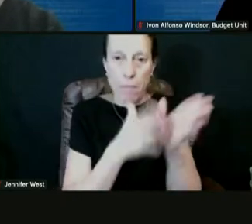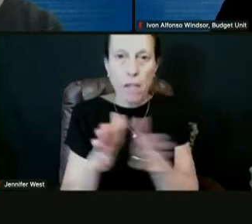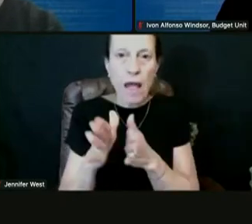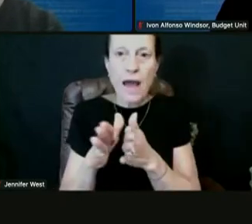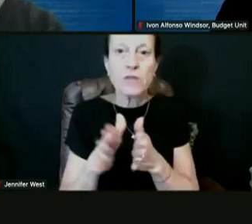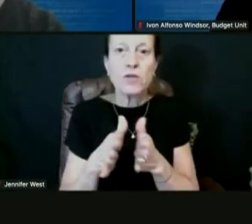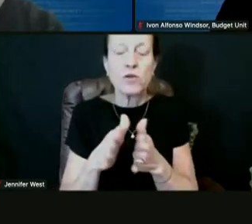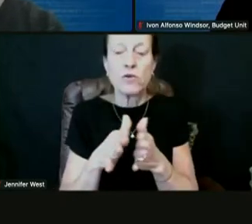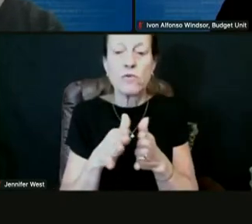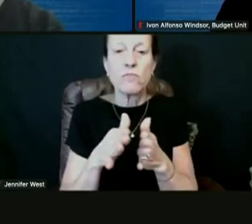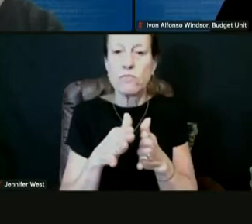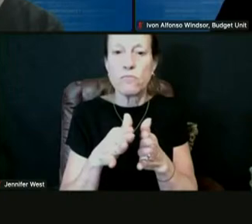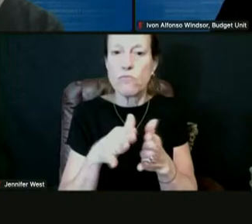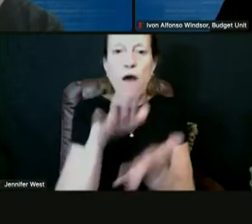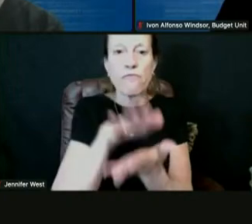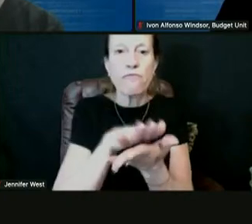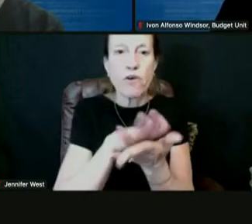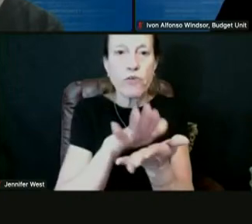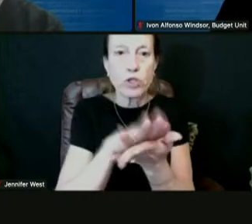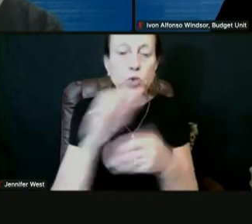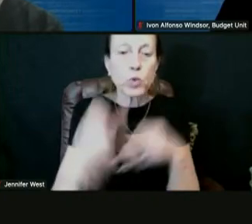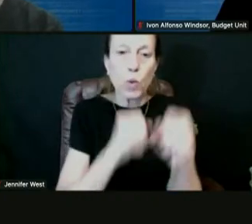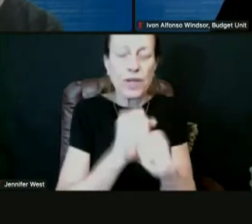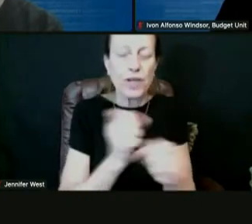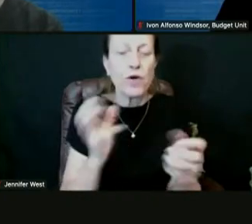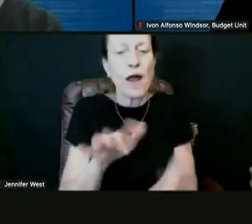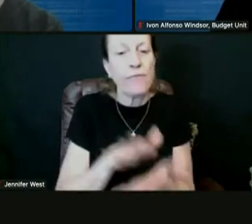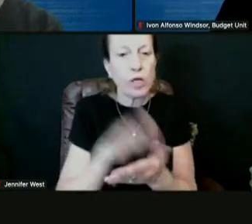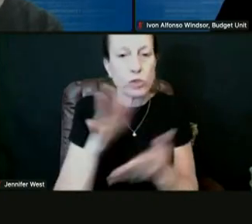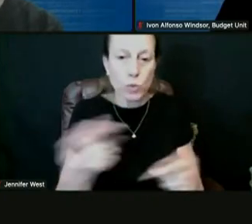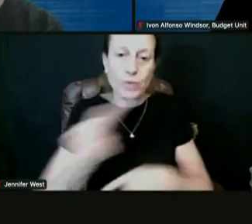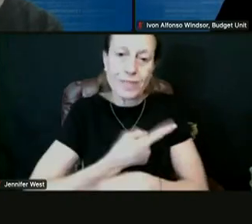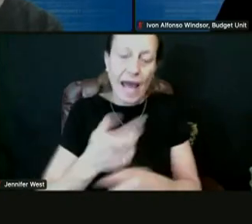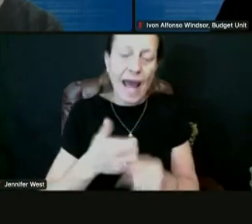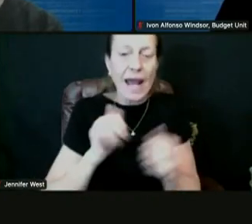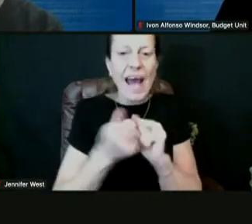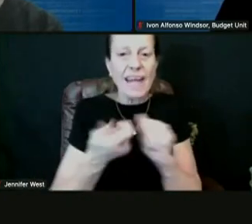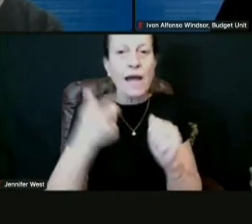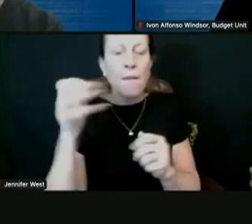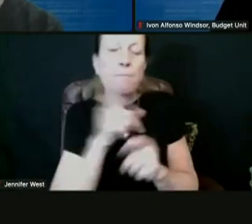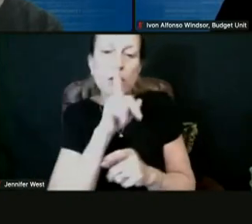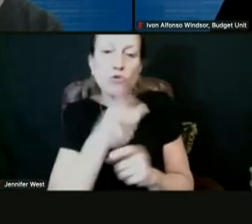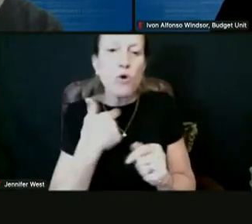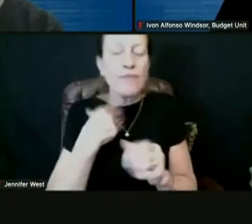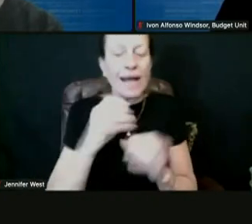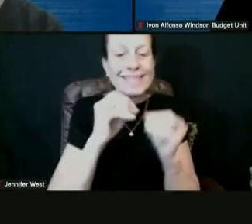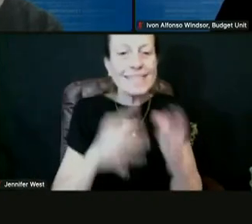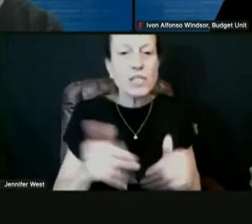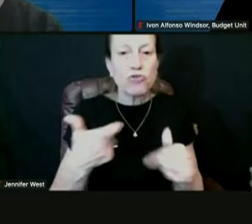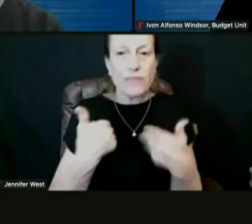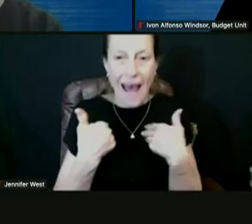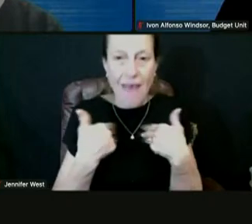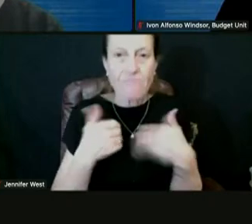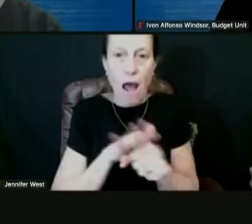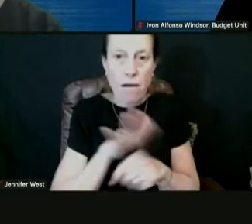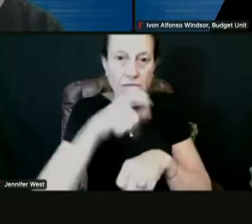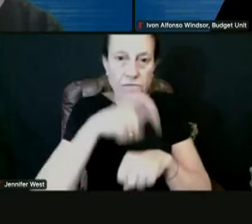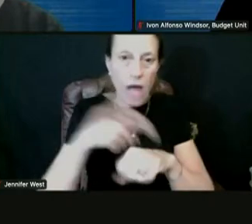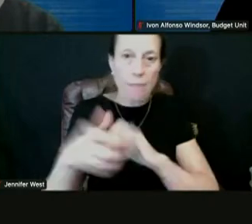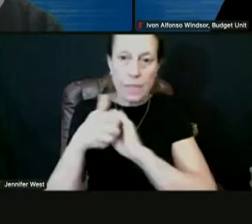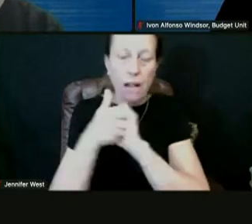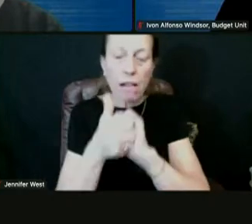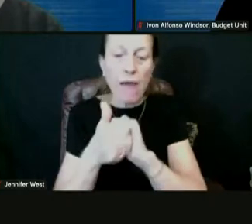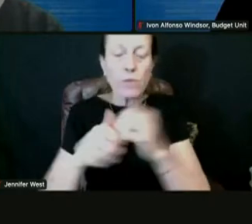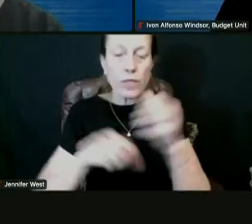there is continuing to work with the schedule and making sure that the teachers actually have that time to collaborate when their students are